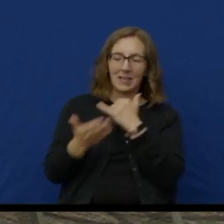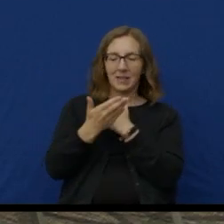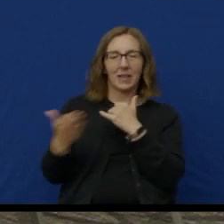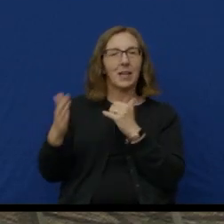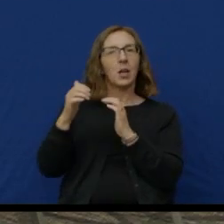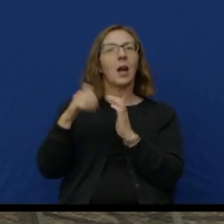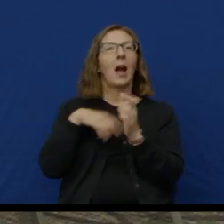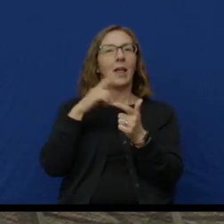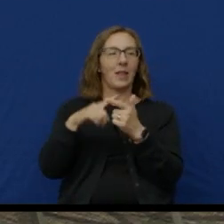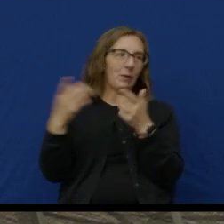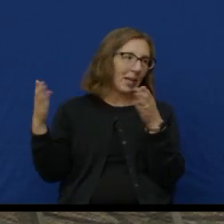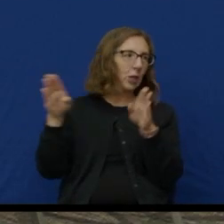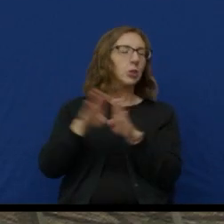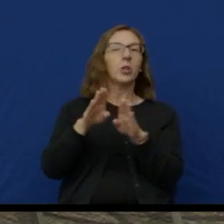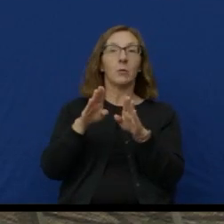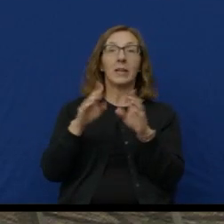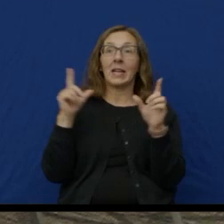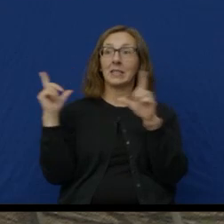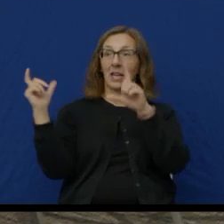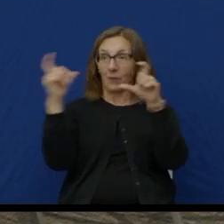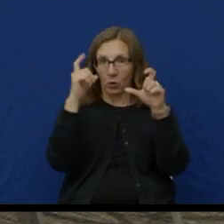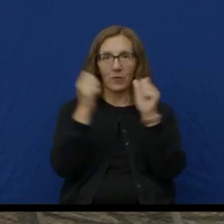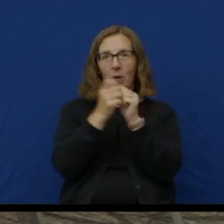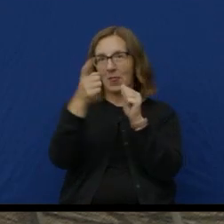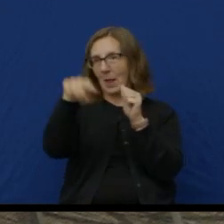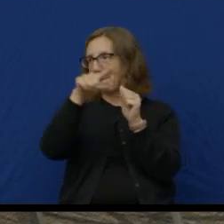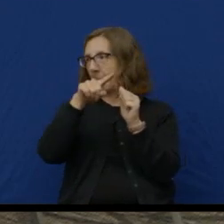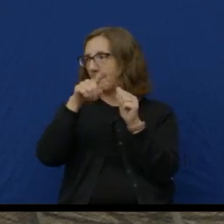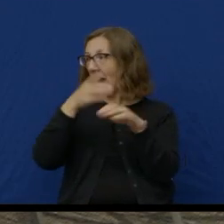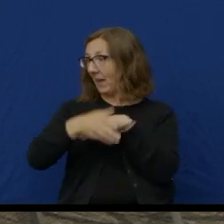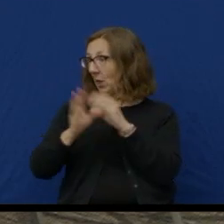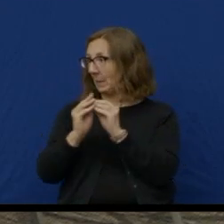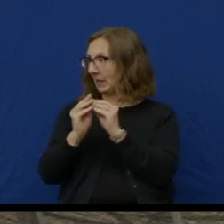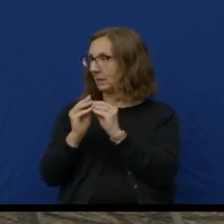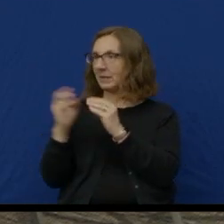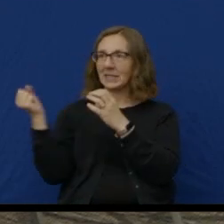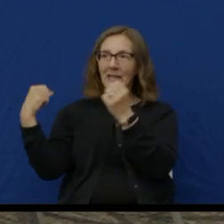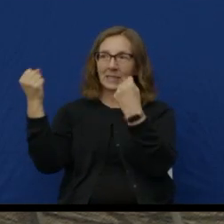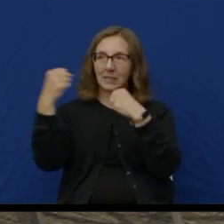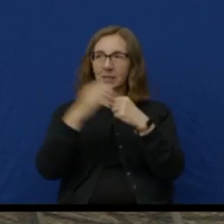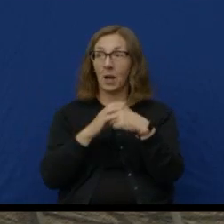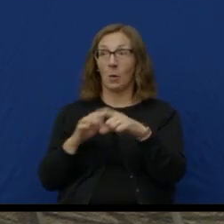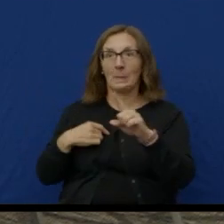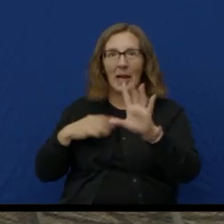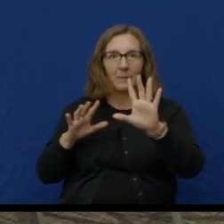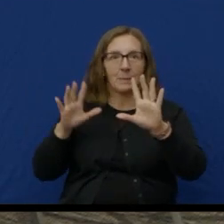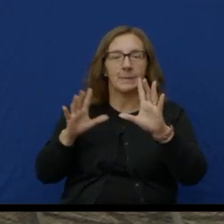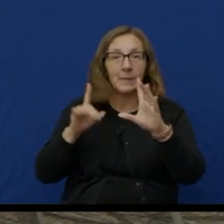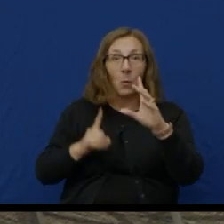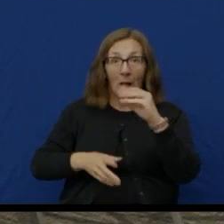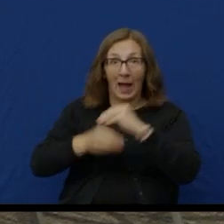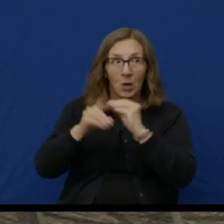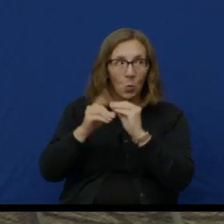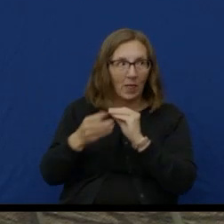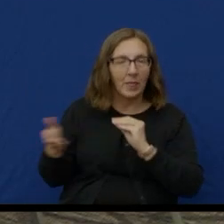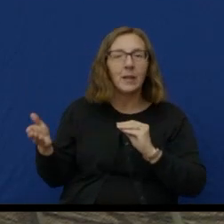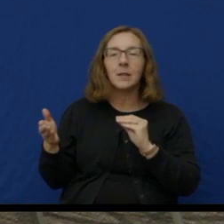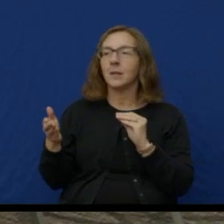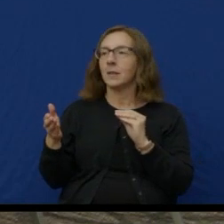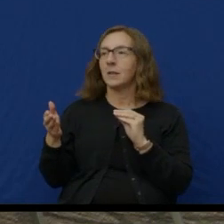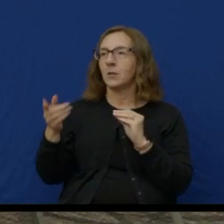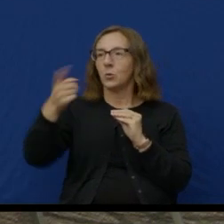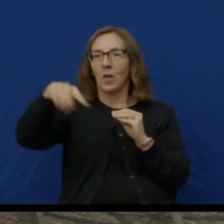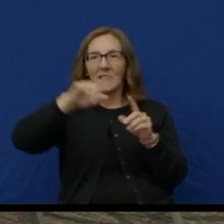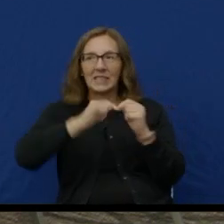you adjourn the meeting, and then we can take photographs with this group right over here, if that works. Chair Robinson? Yes. Could Yes, I just say one please. thing to the